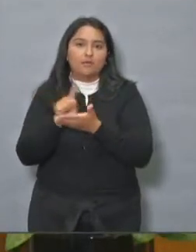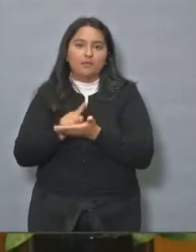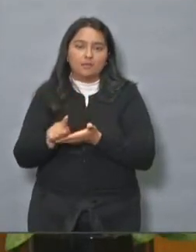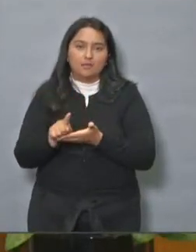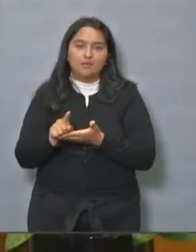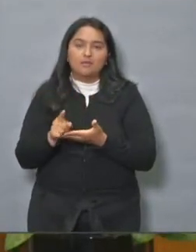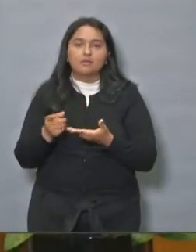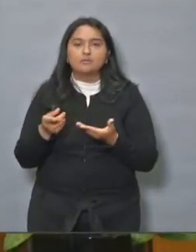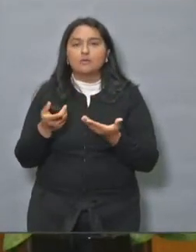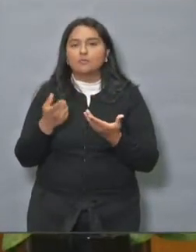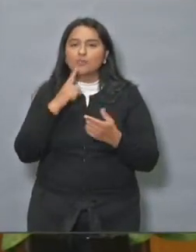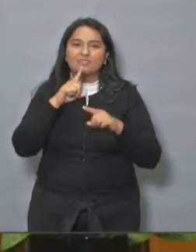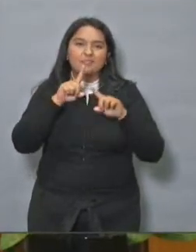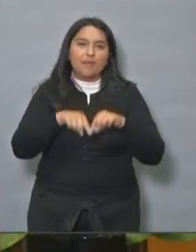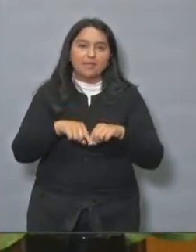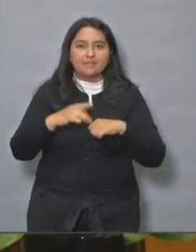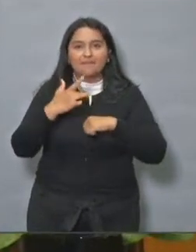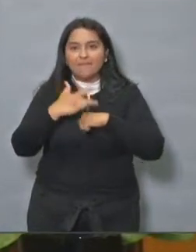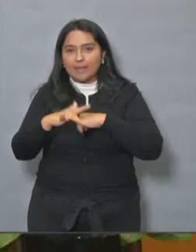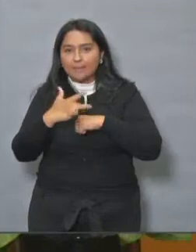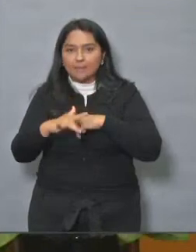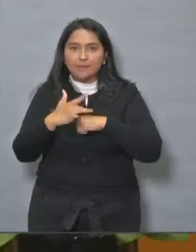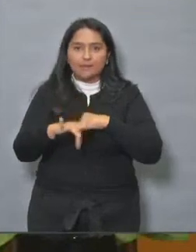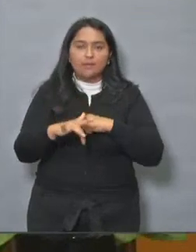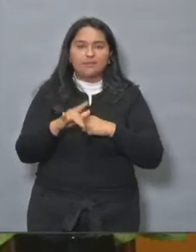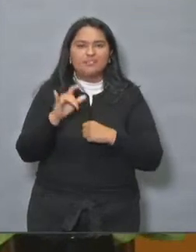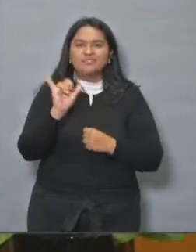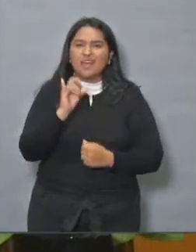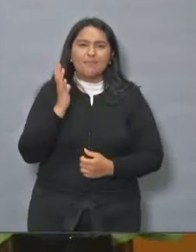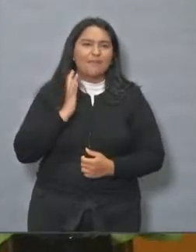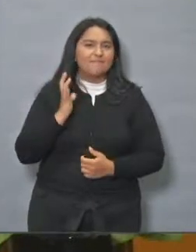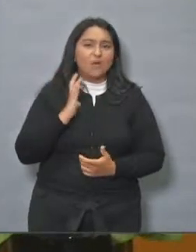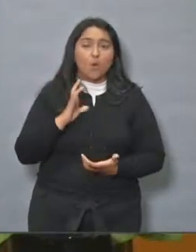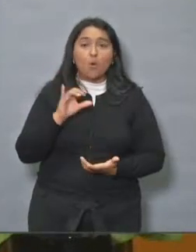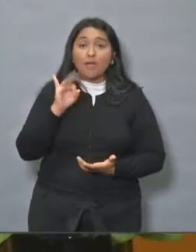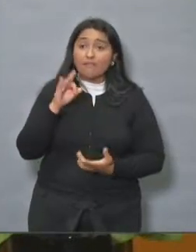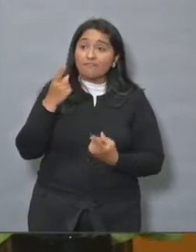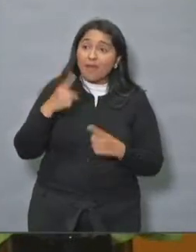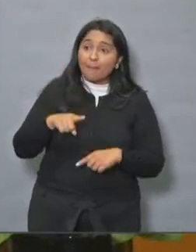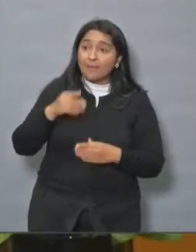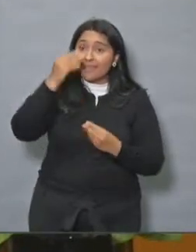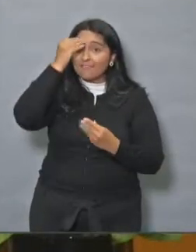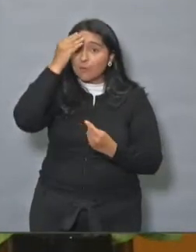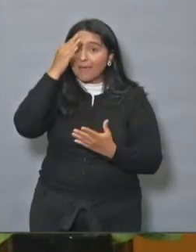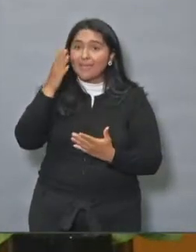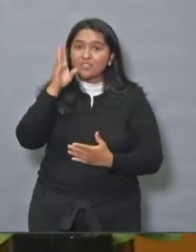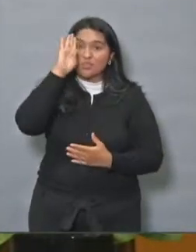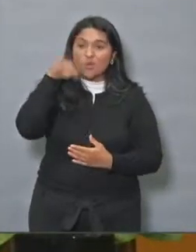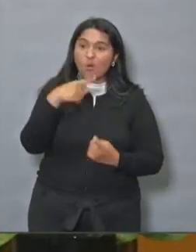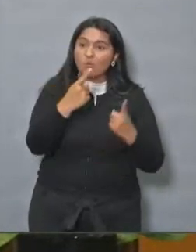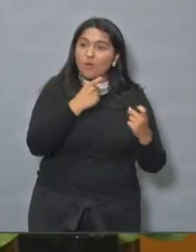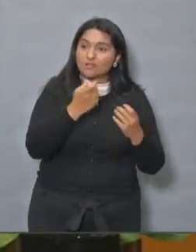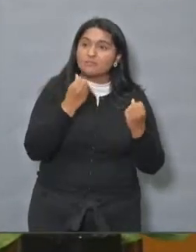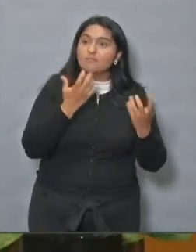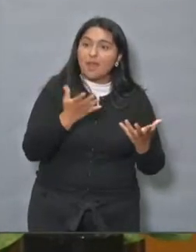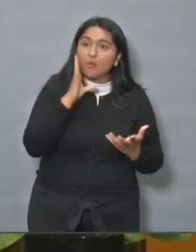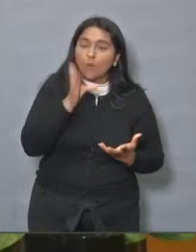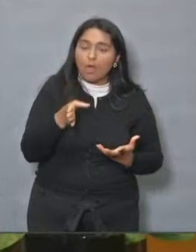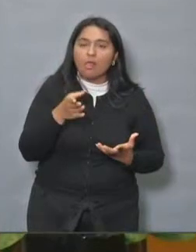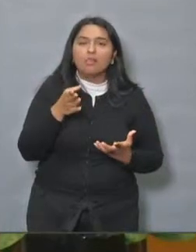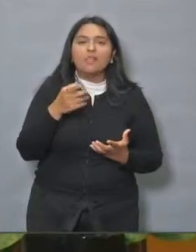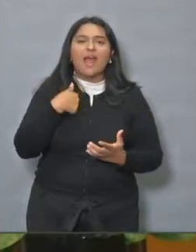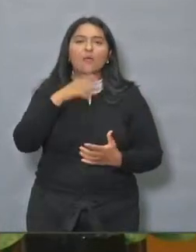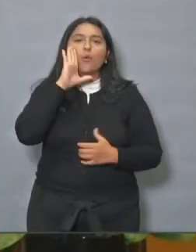an availability, which we've done in the past, so that when there's information and we know there's going to be a lot of questions, I, of course, would make myself